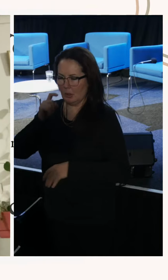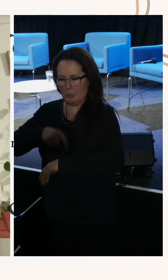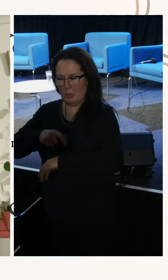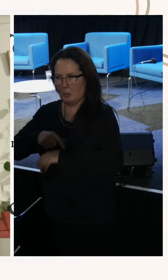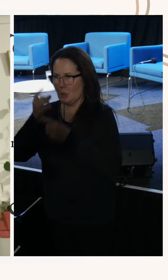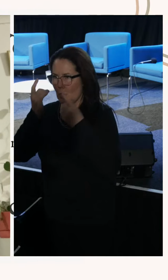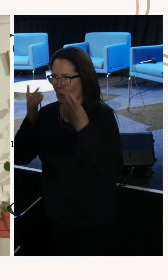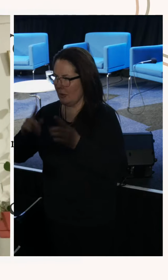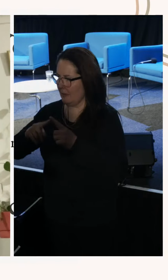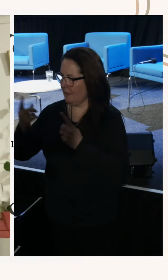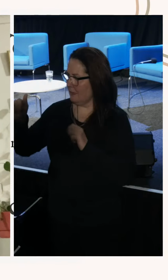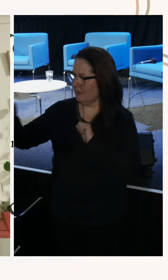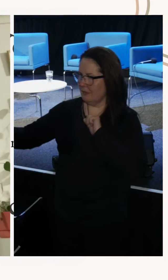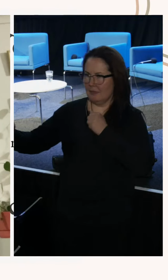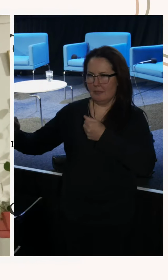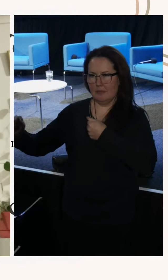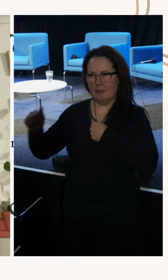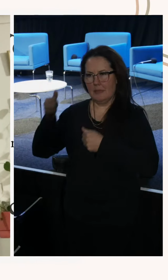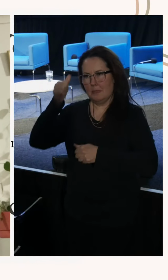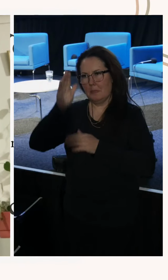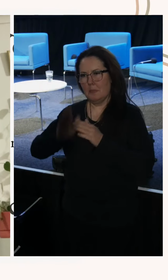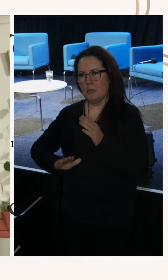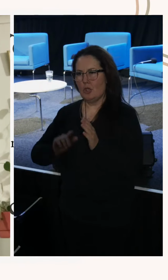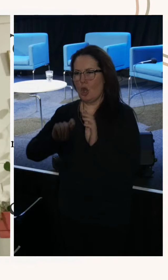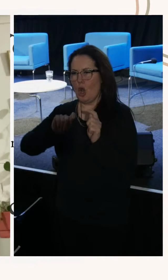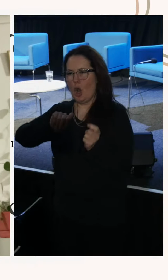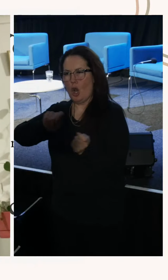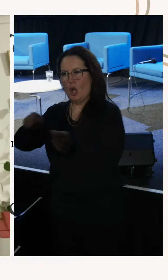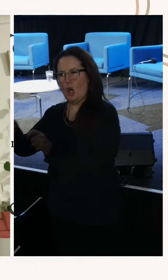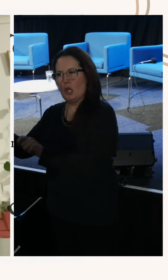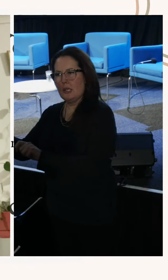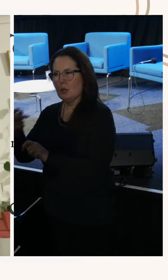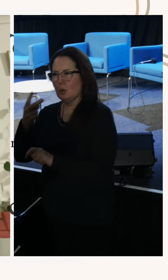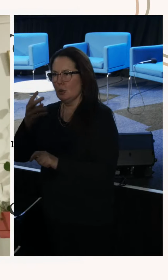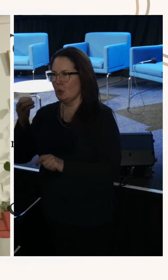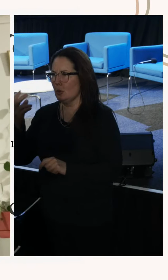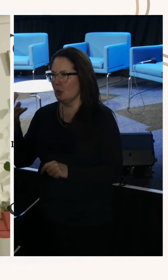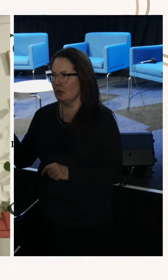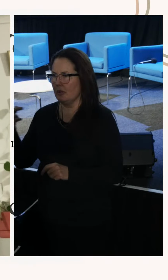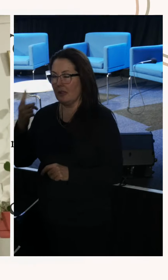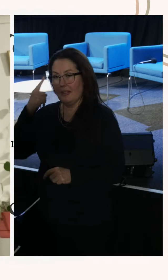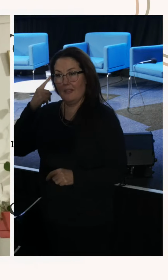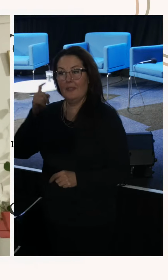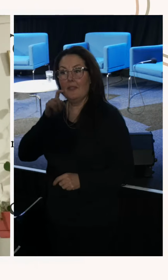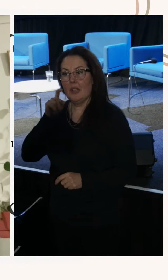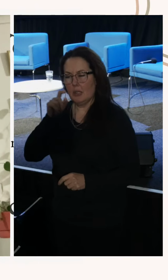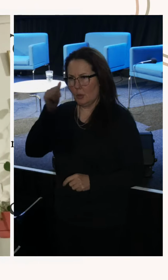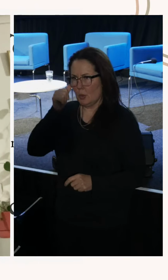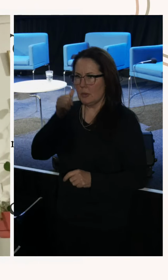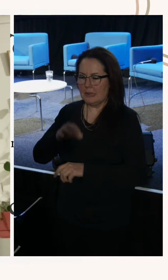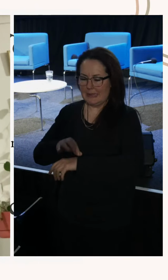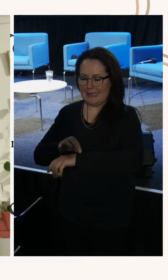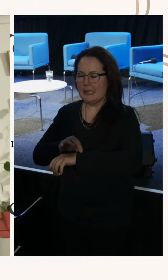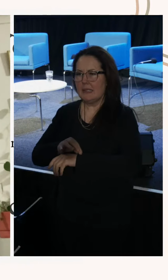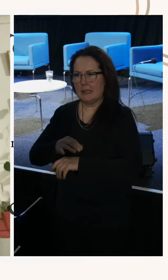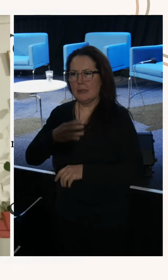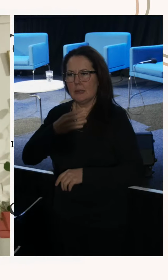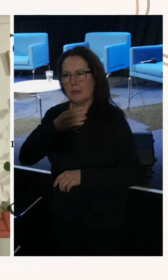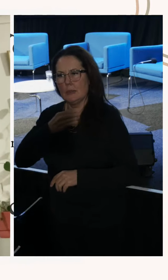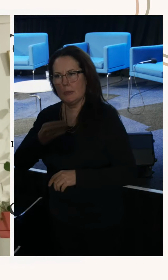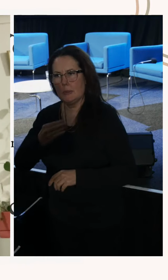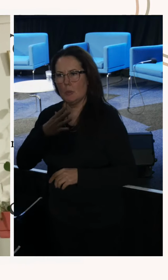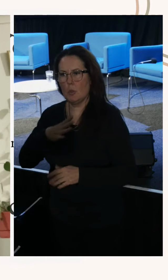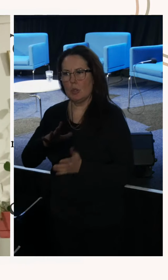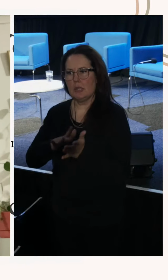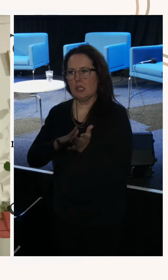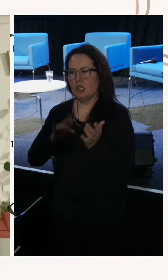the vastly different experiences of lockdown. I don't know that it really is funny, but I know skin hungers. Garth